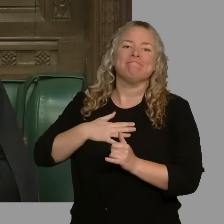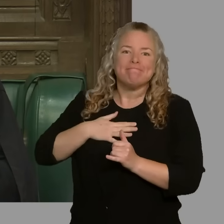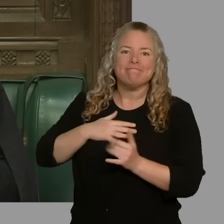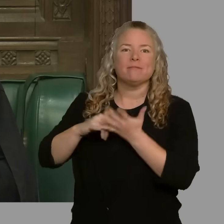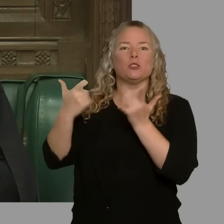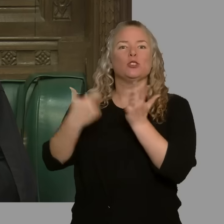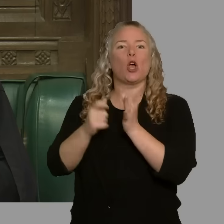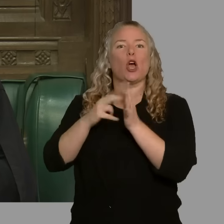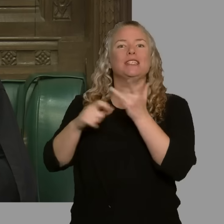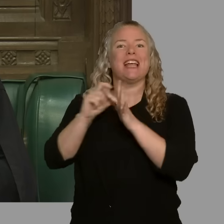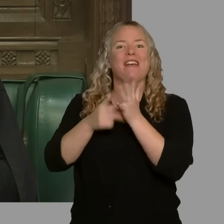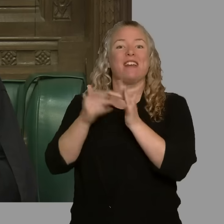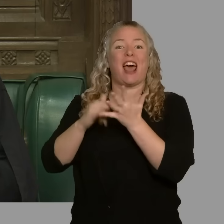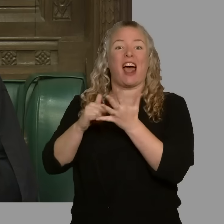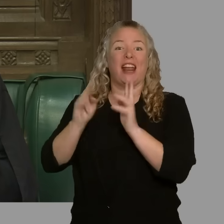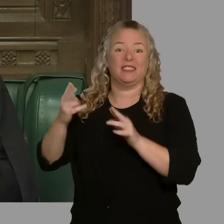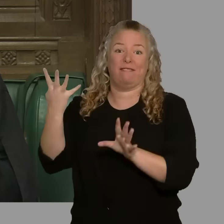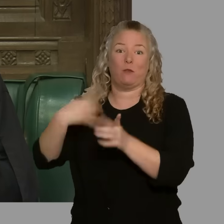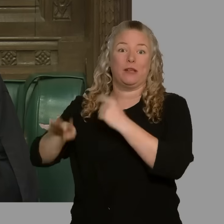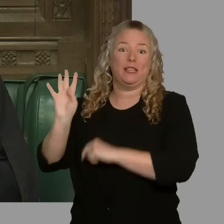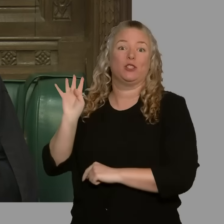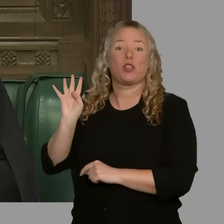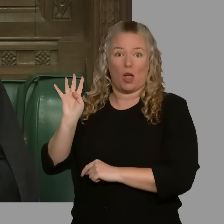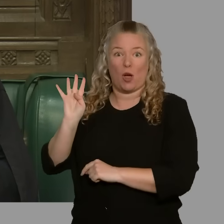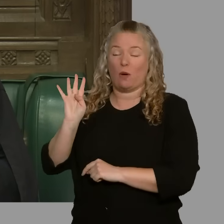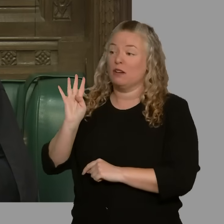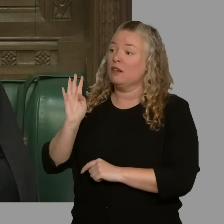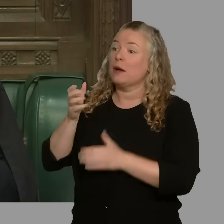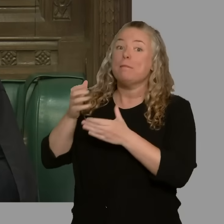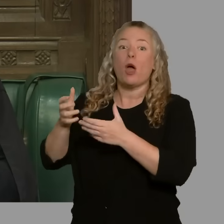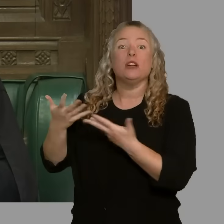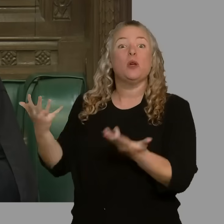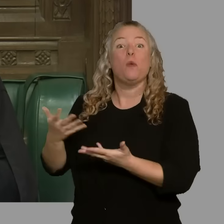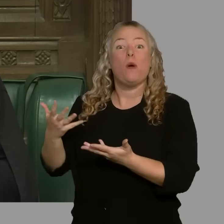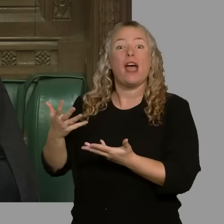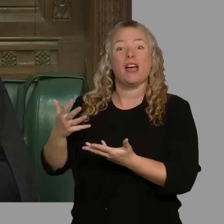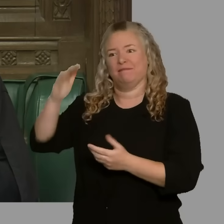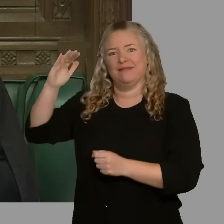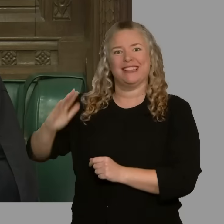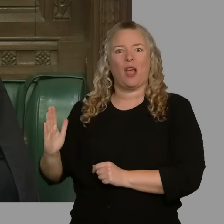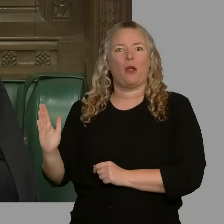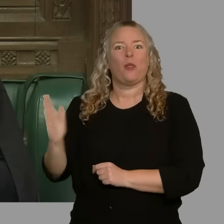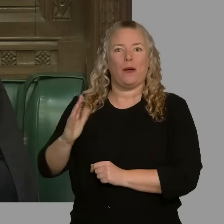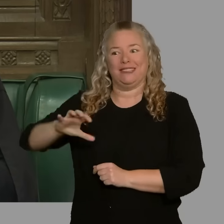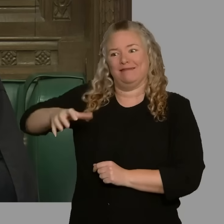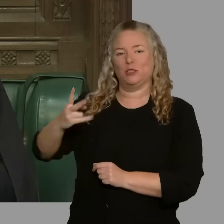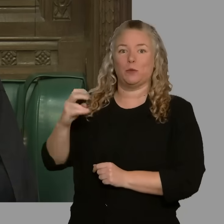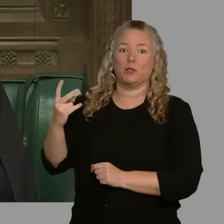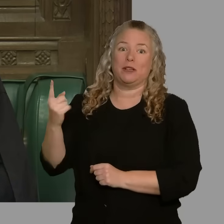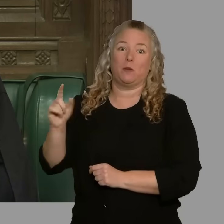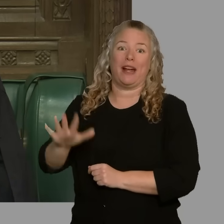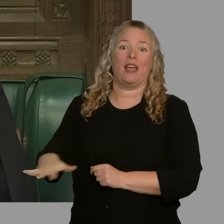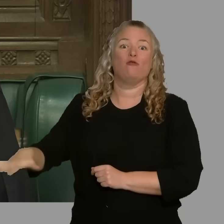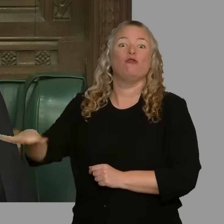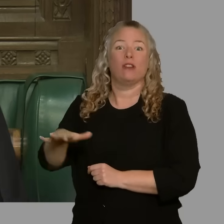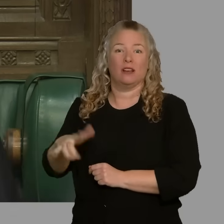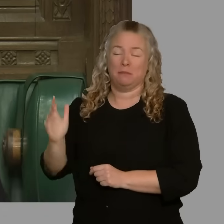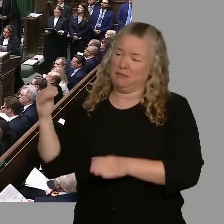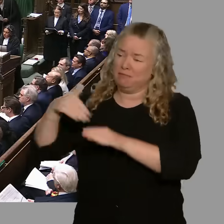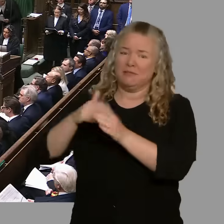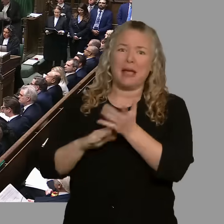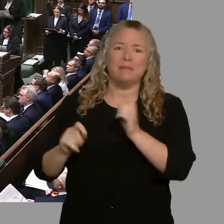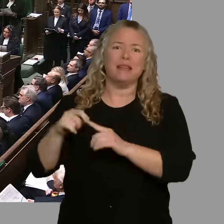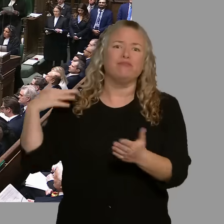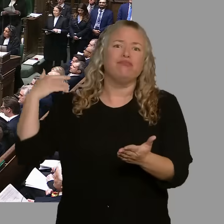by members across the House, dedicated to his constituency. We remember him fondly. We come to Prime Minister's questions. Tom